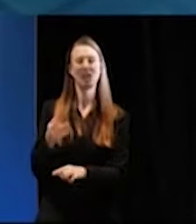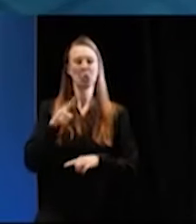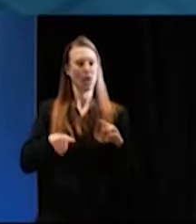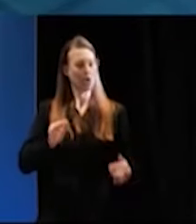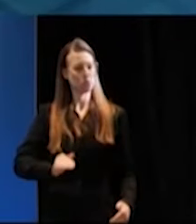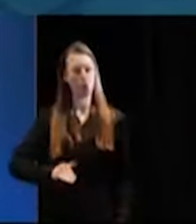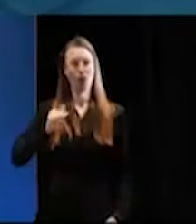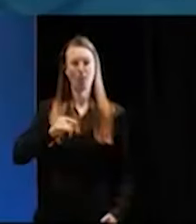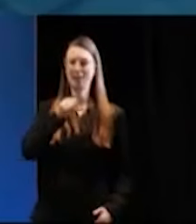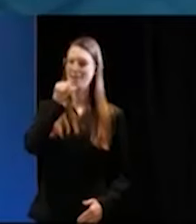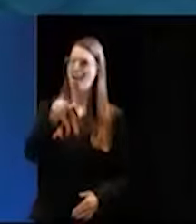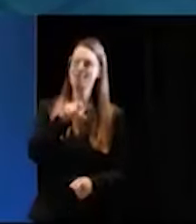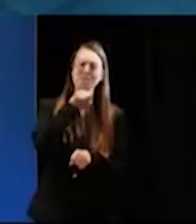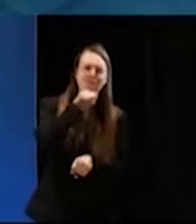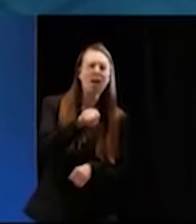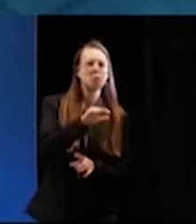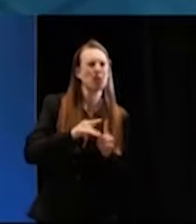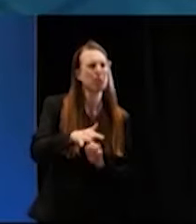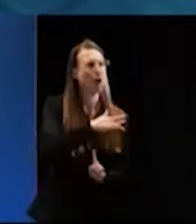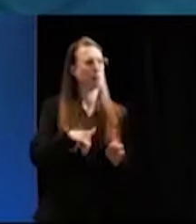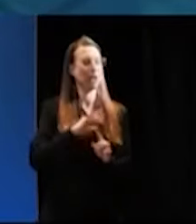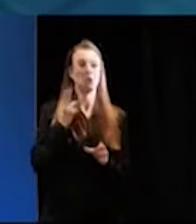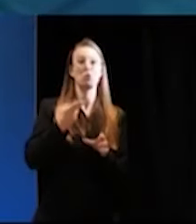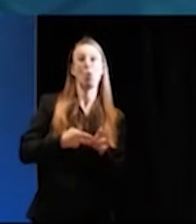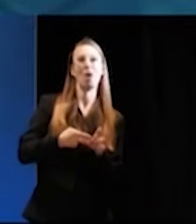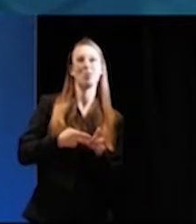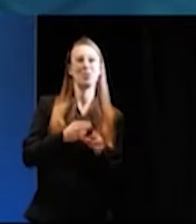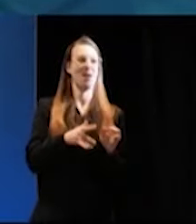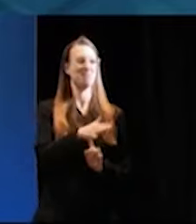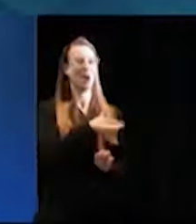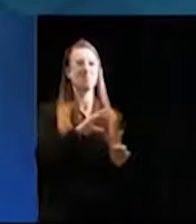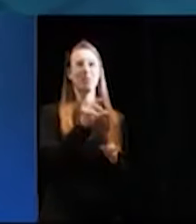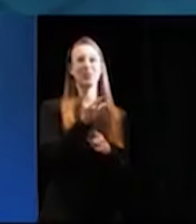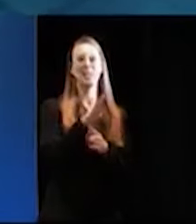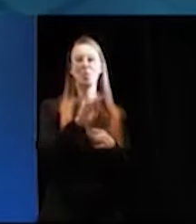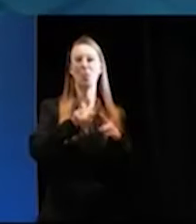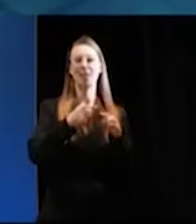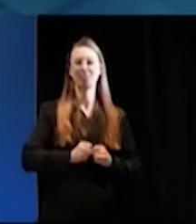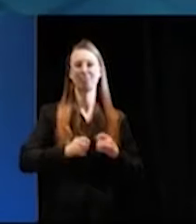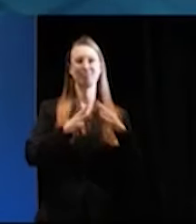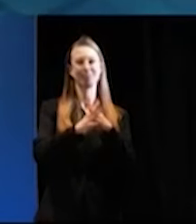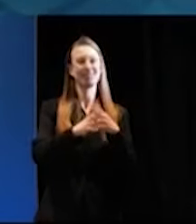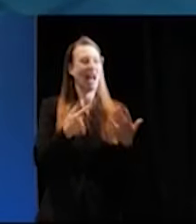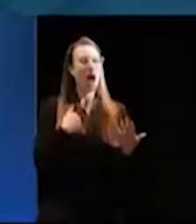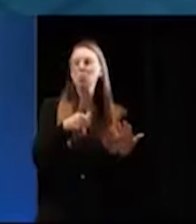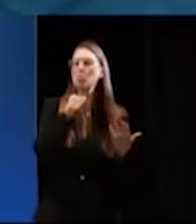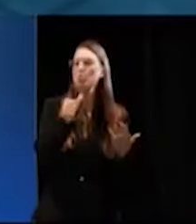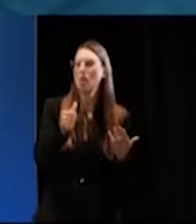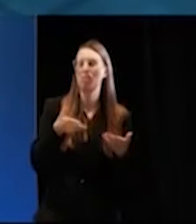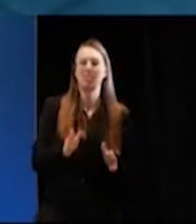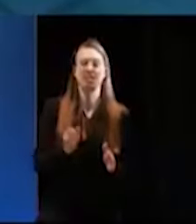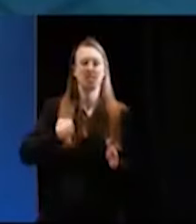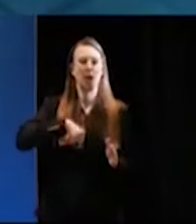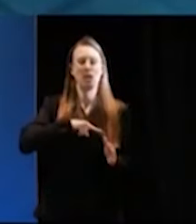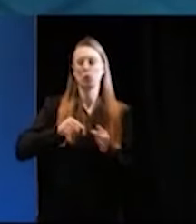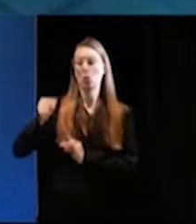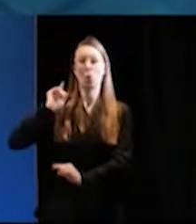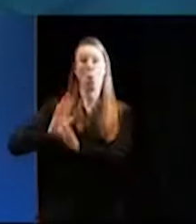hardcore environmentalist and join your ecology club when you're a kid when it first started, because I will not let us go back to those